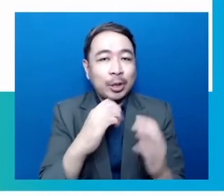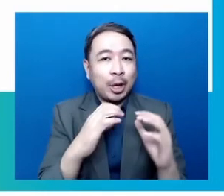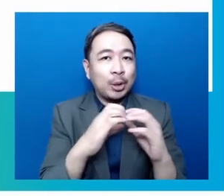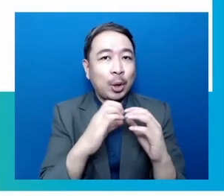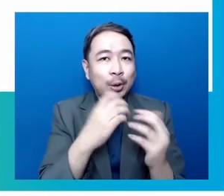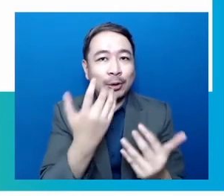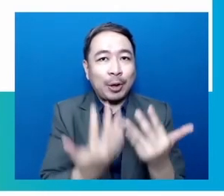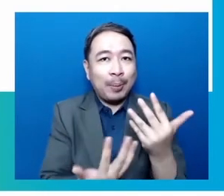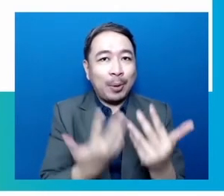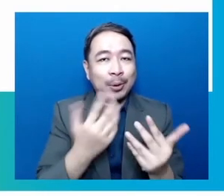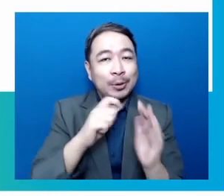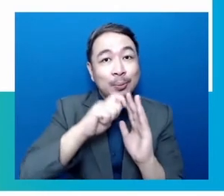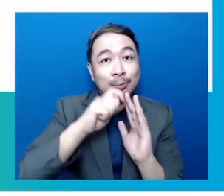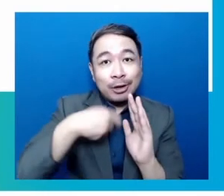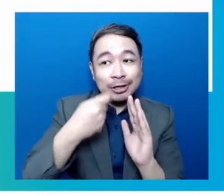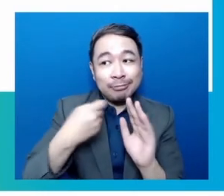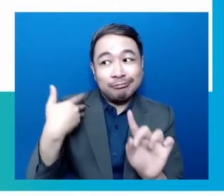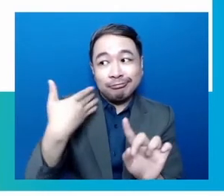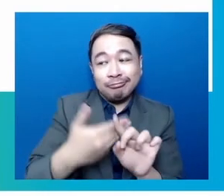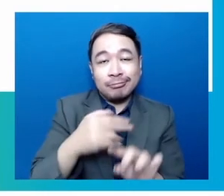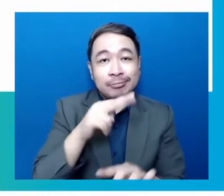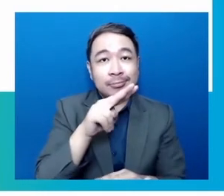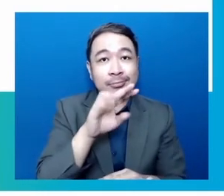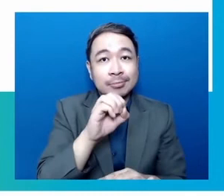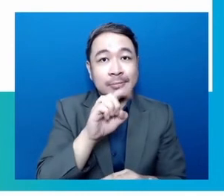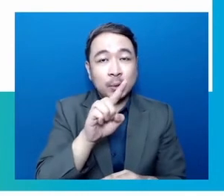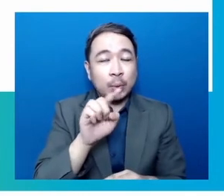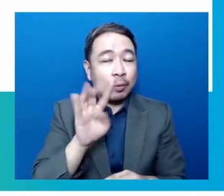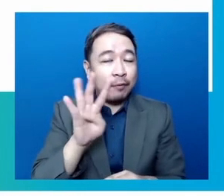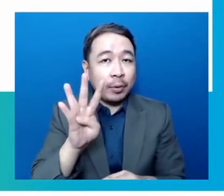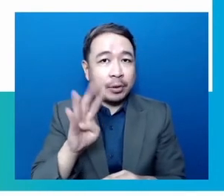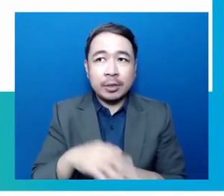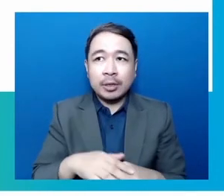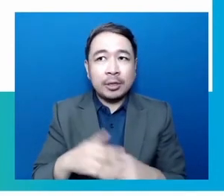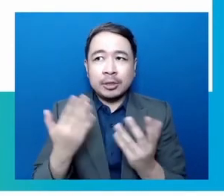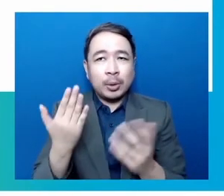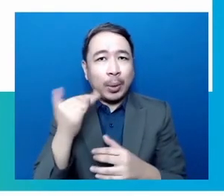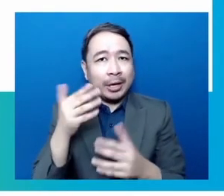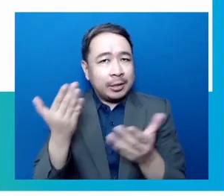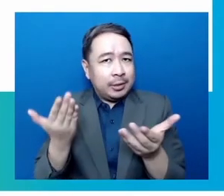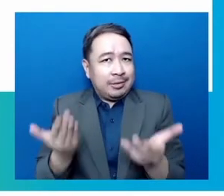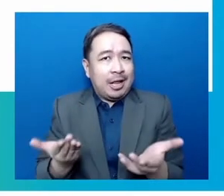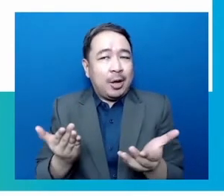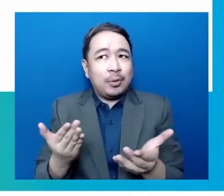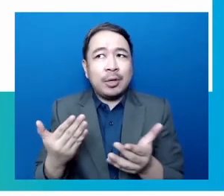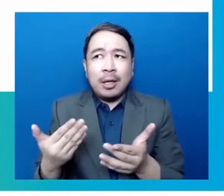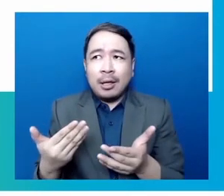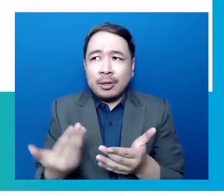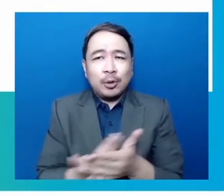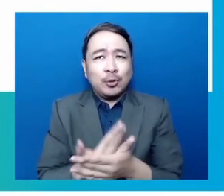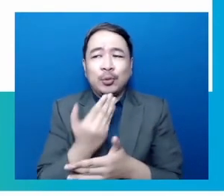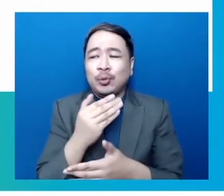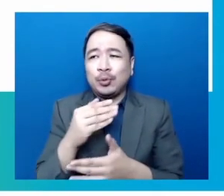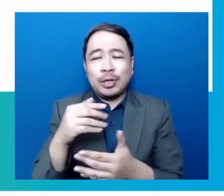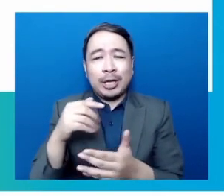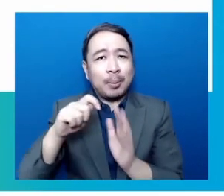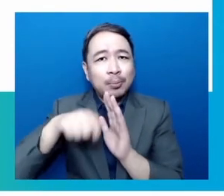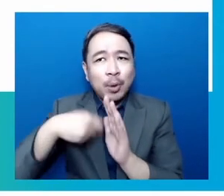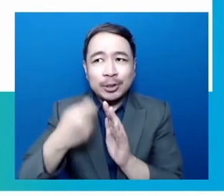to formally announce a coal ban in 2021? And then the second question,